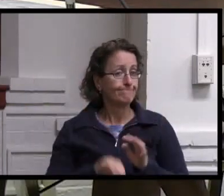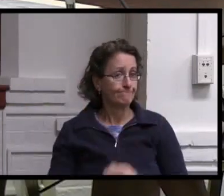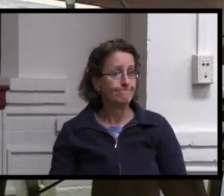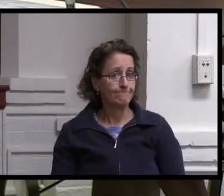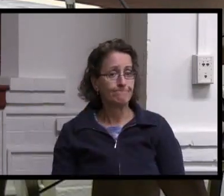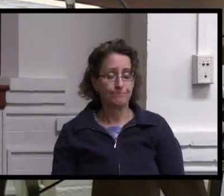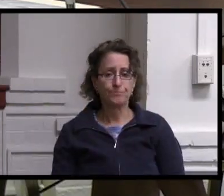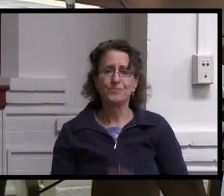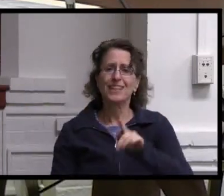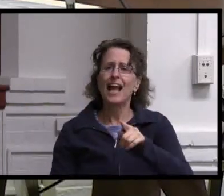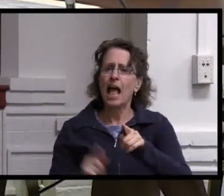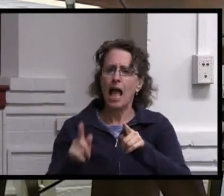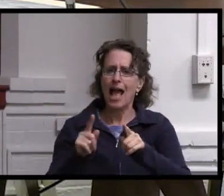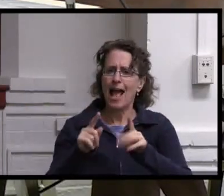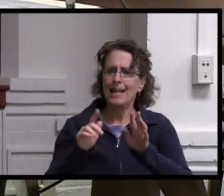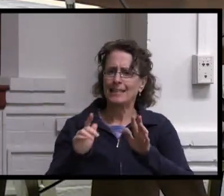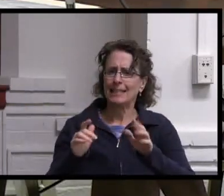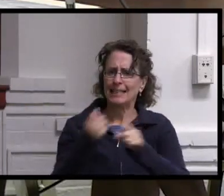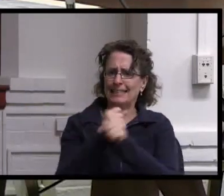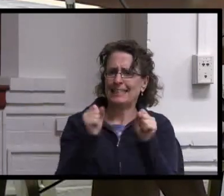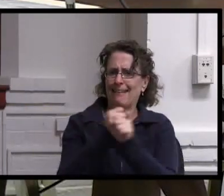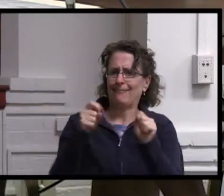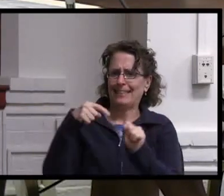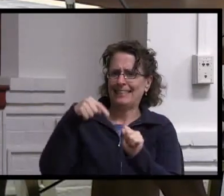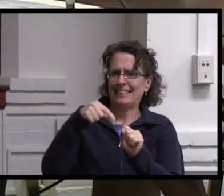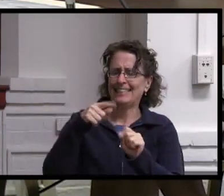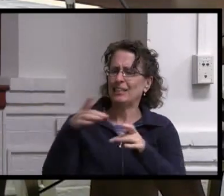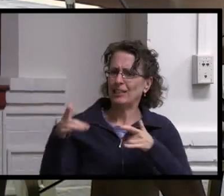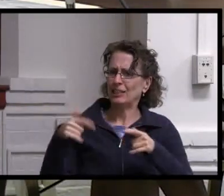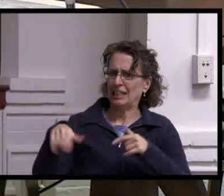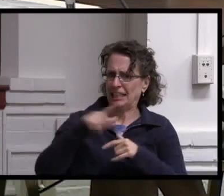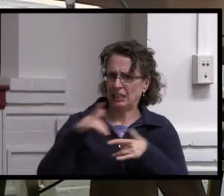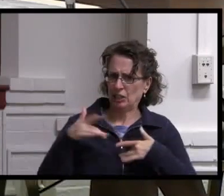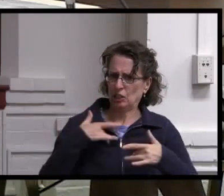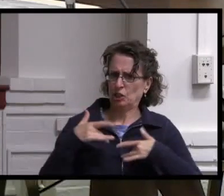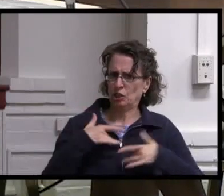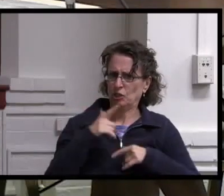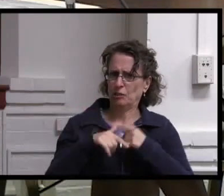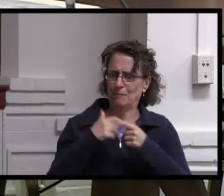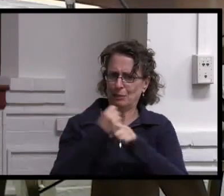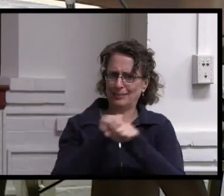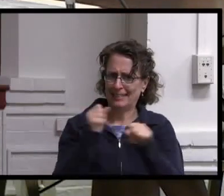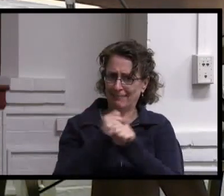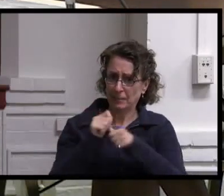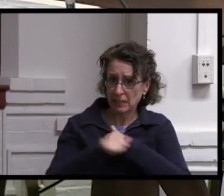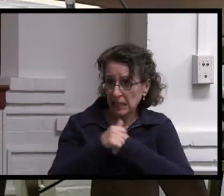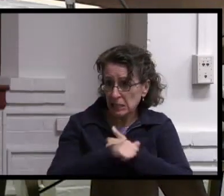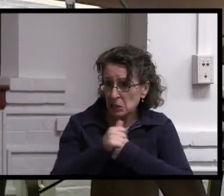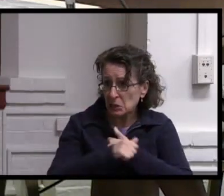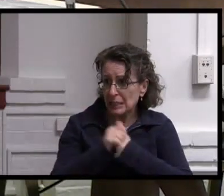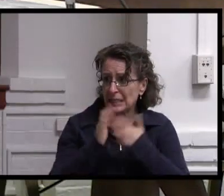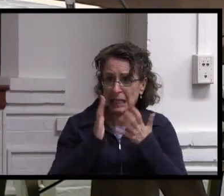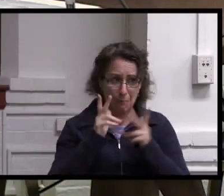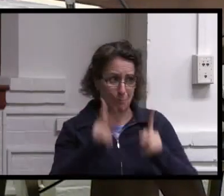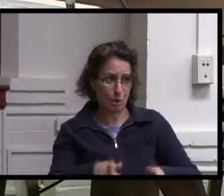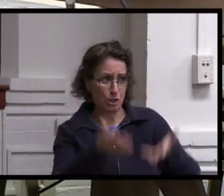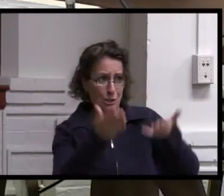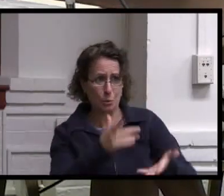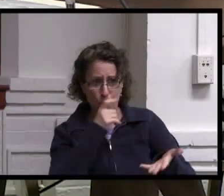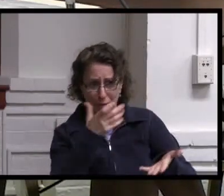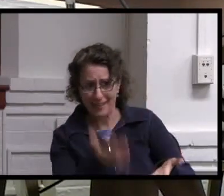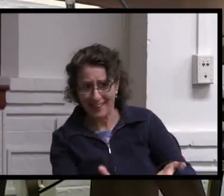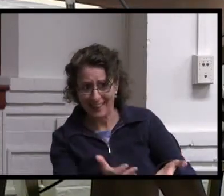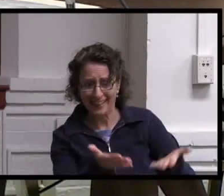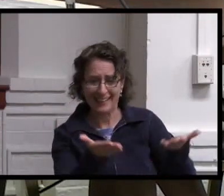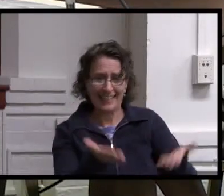And the safety concerns, we've had different, there's varying experiences out there, which we want to hear more about,